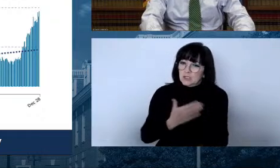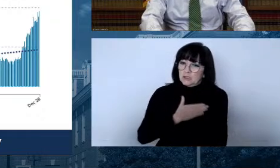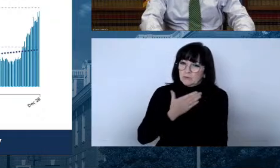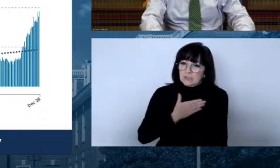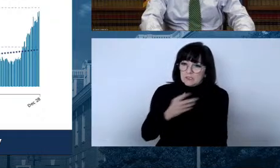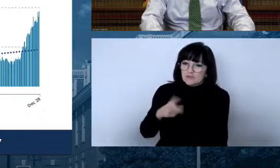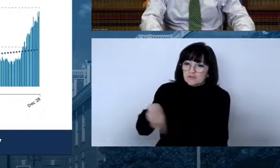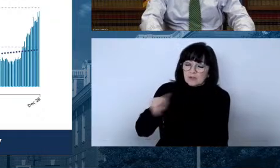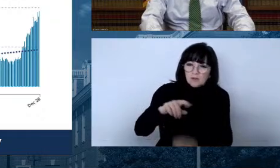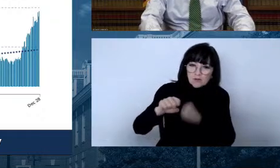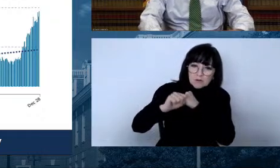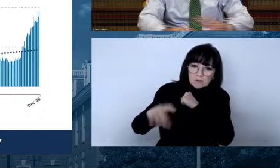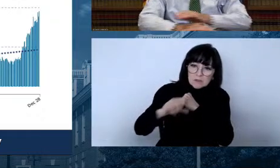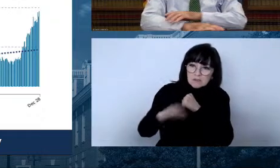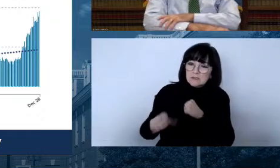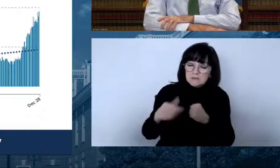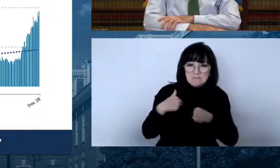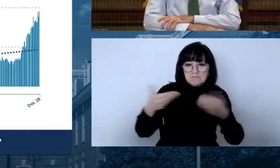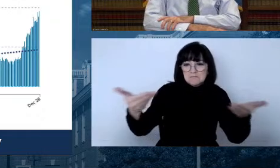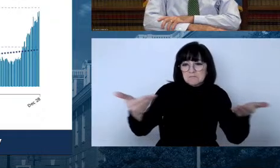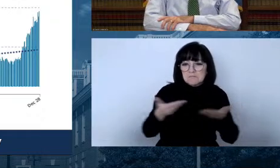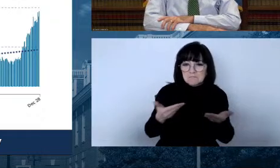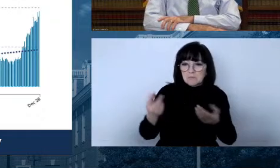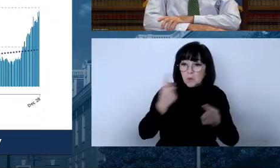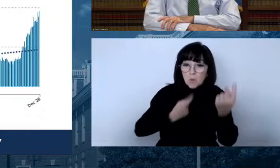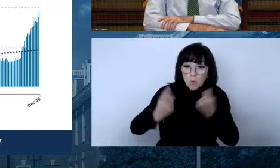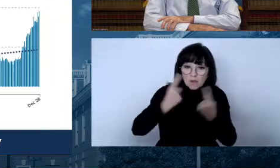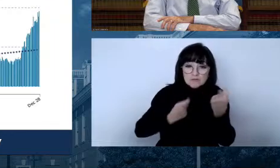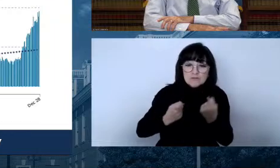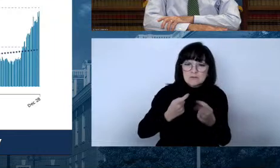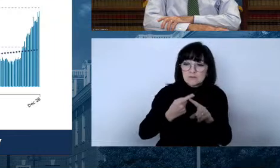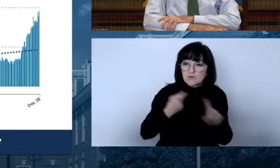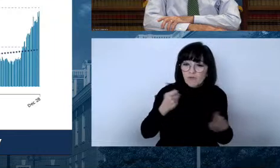any questions that you might have.